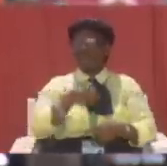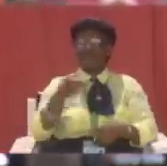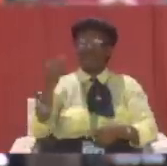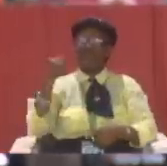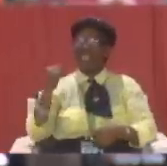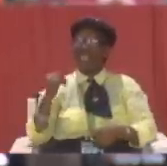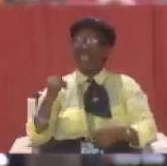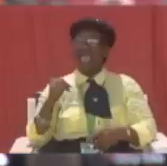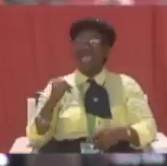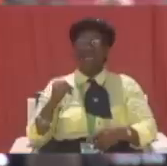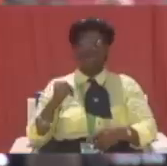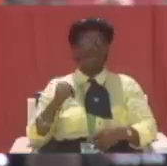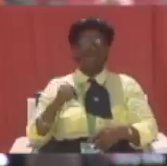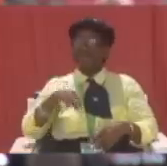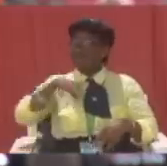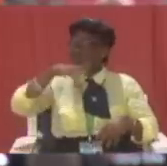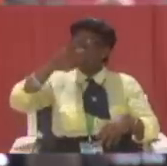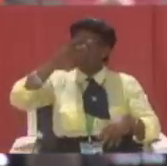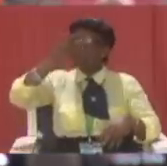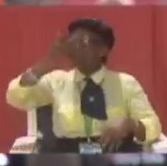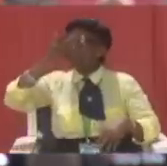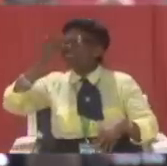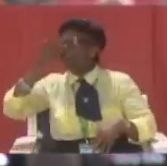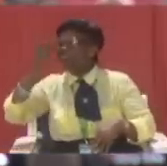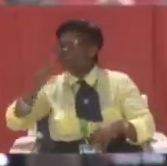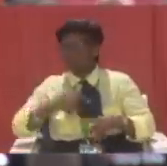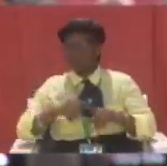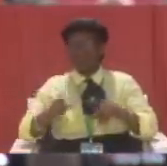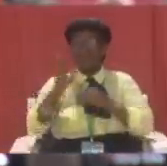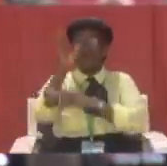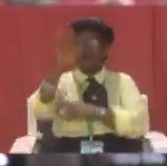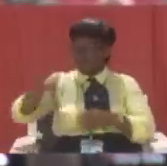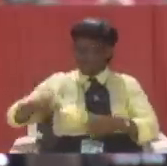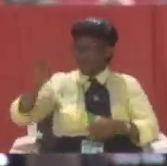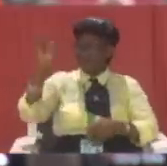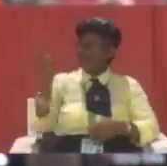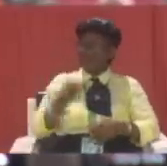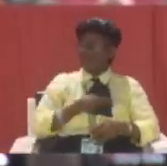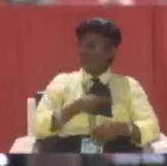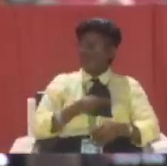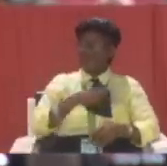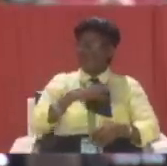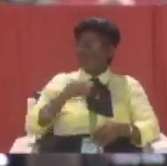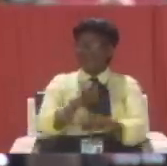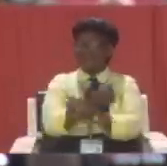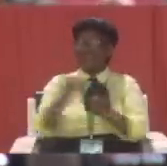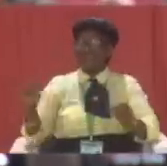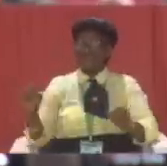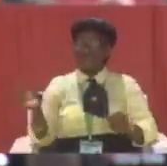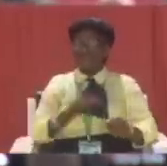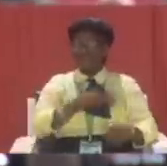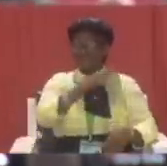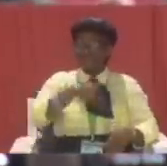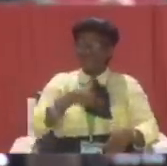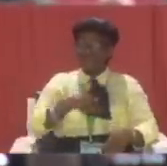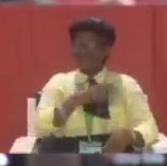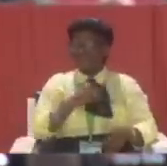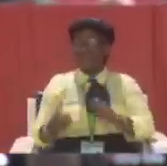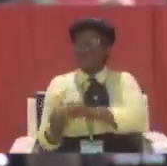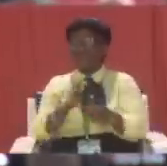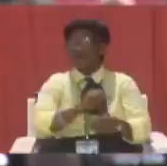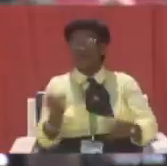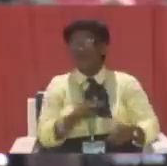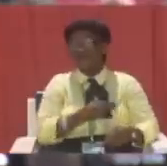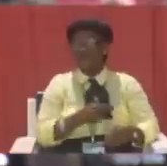us and saved our souls and turned us to a vessel unto honor in his hand. If there's